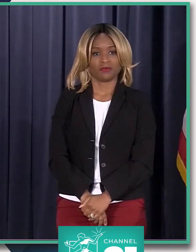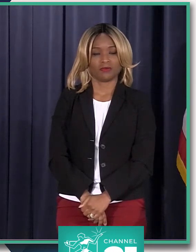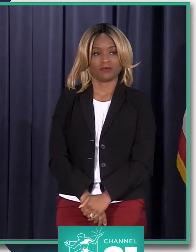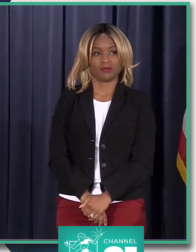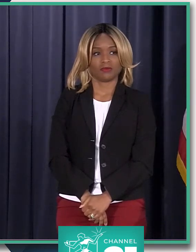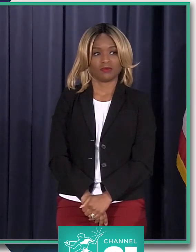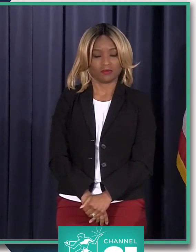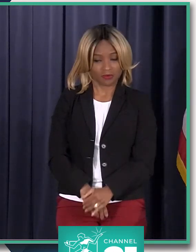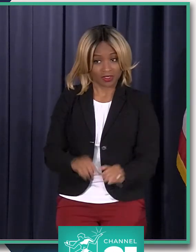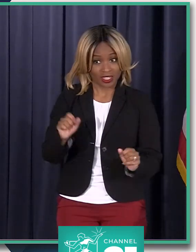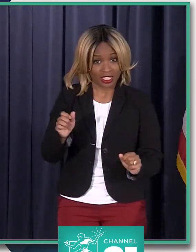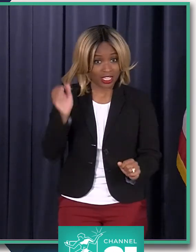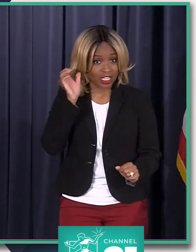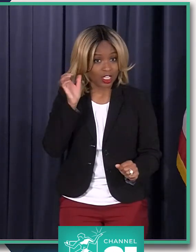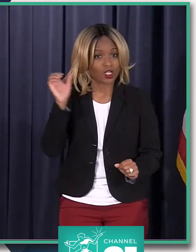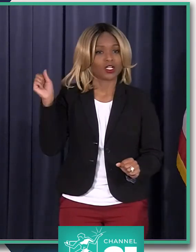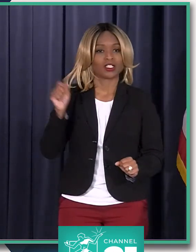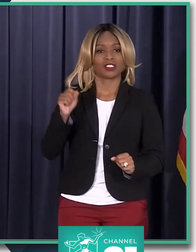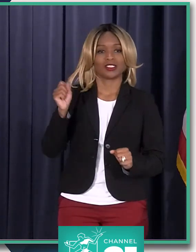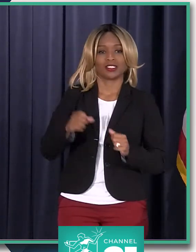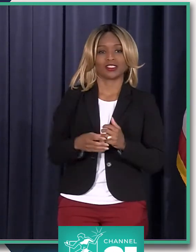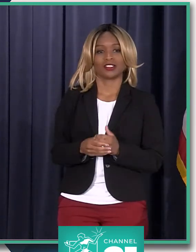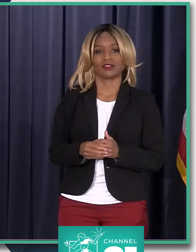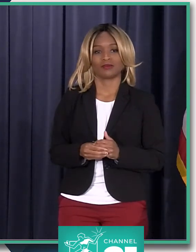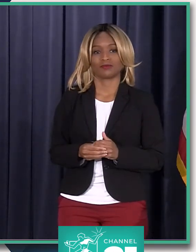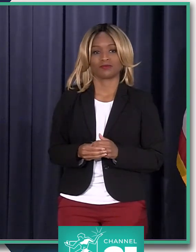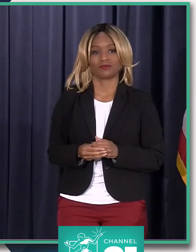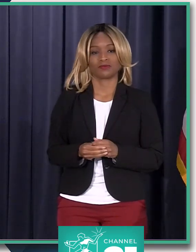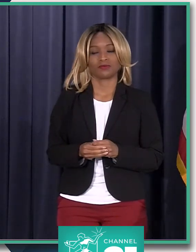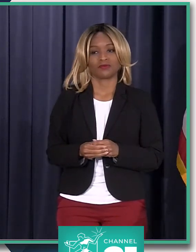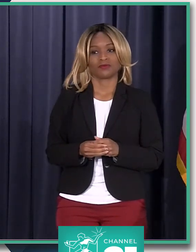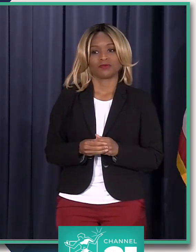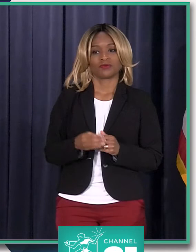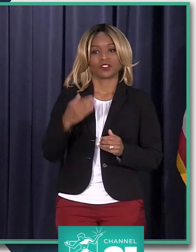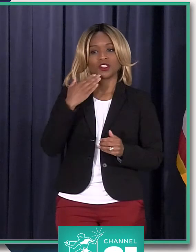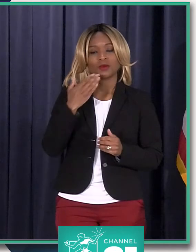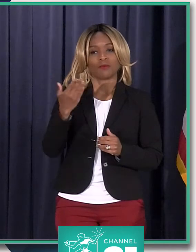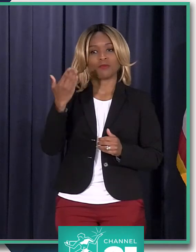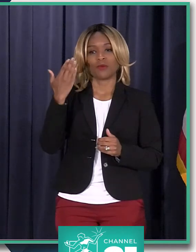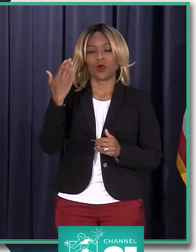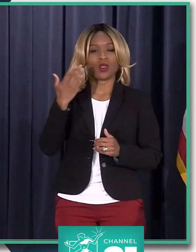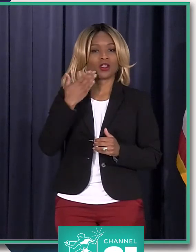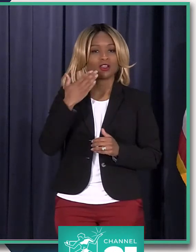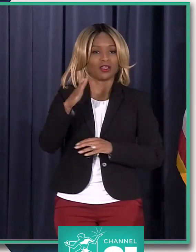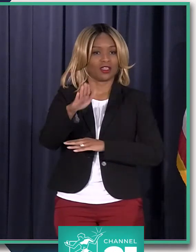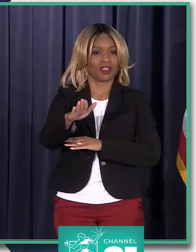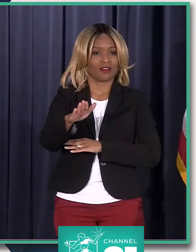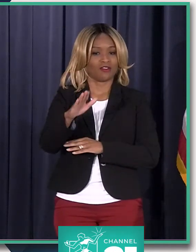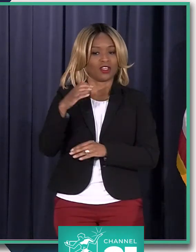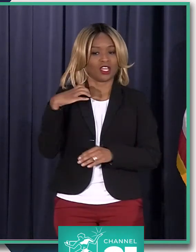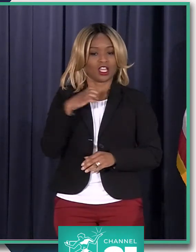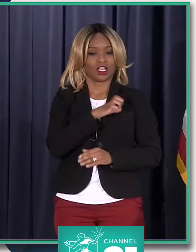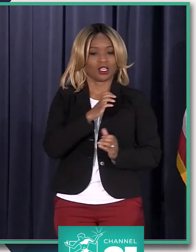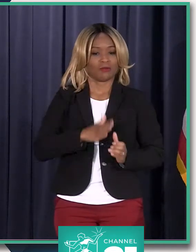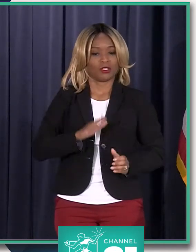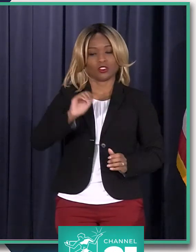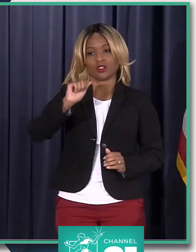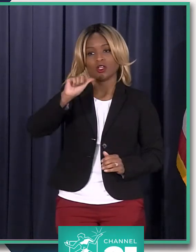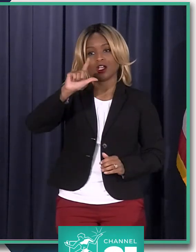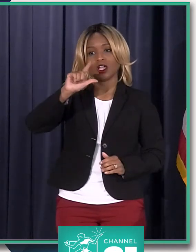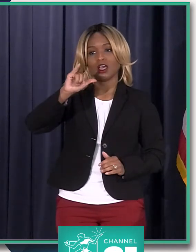You're unmuted. Can you hear me? We can. Good good evening, sir. Evening. This is Commissioner Alicia Bell.